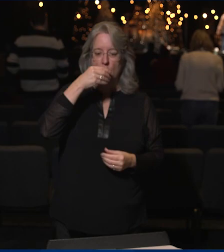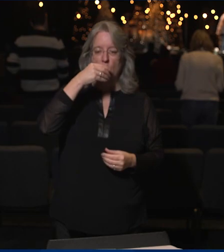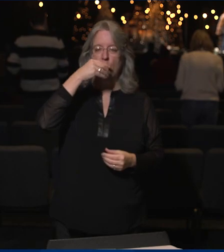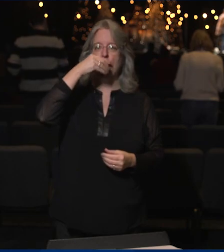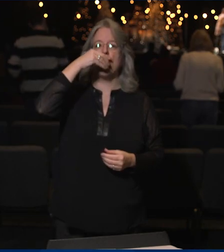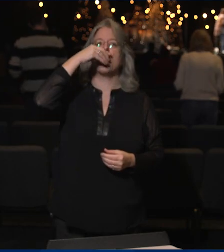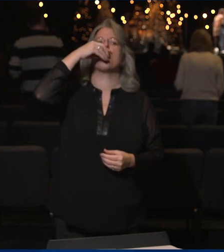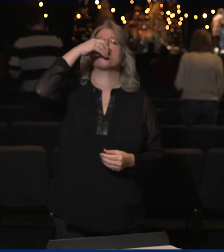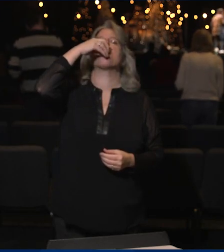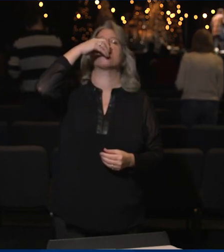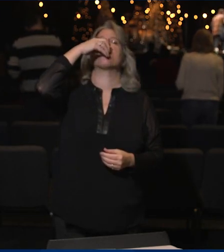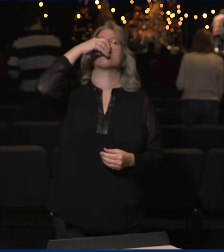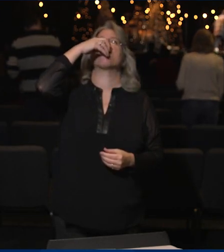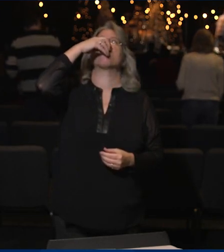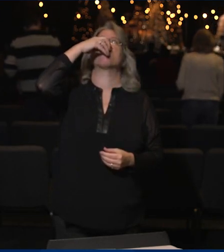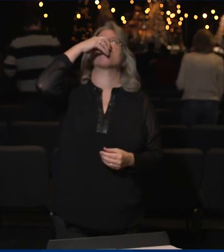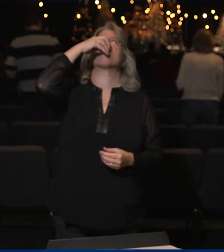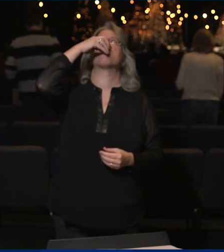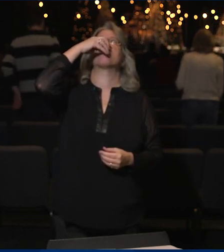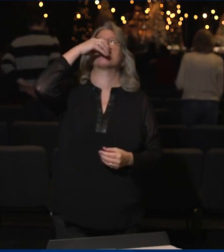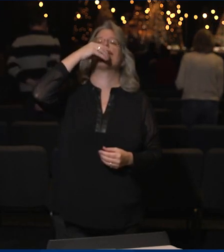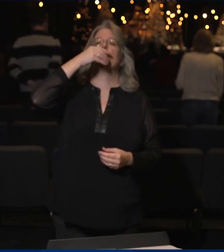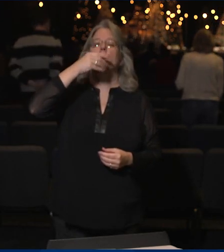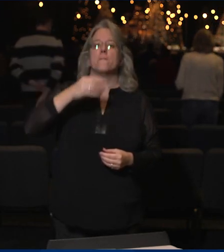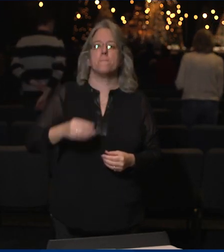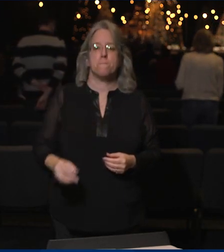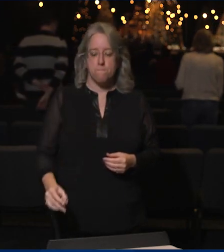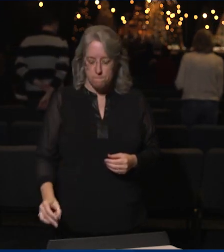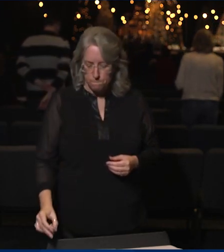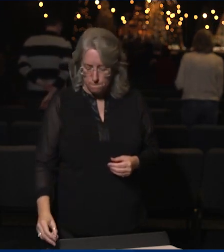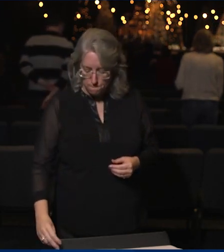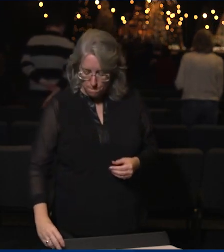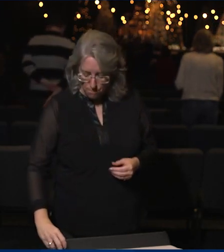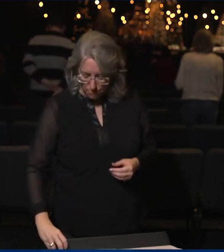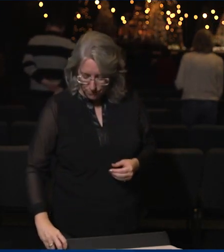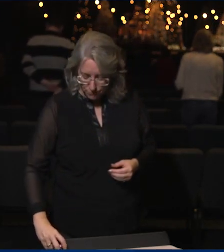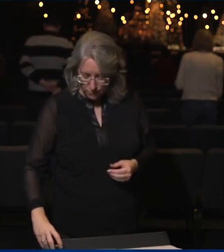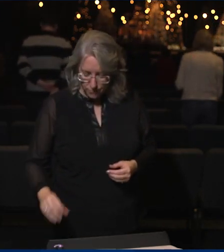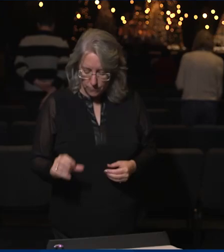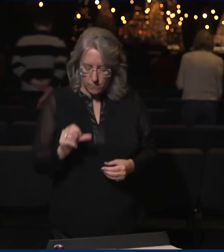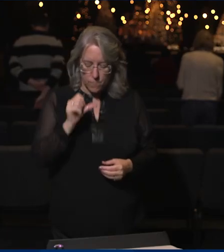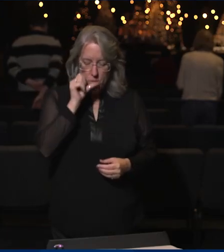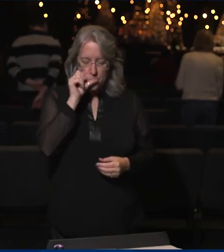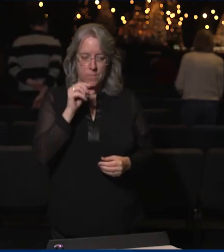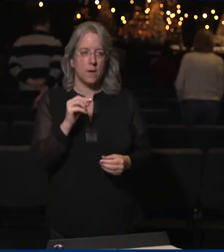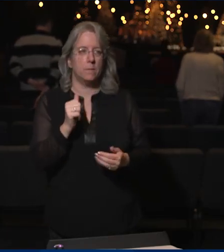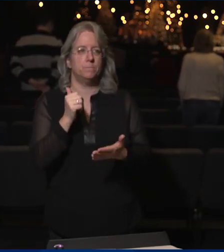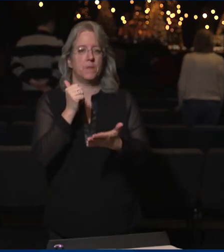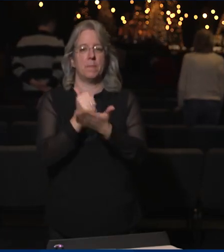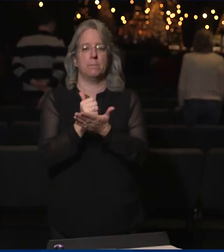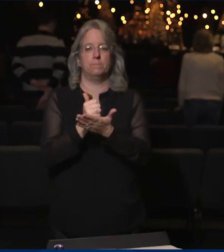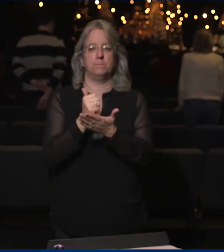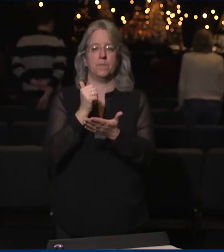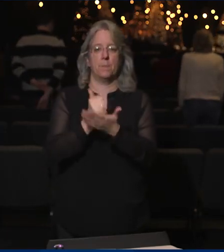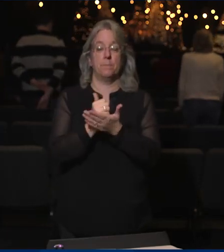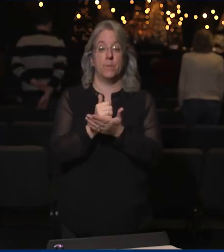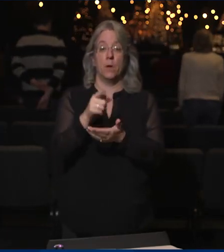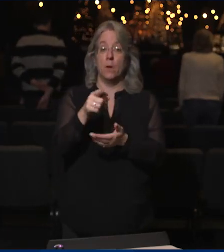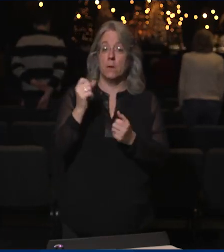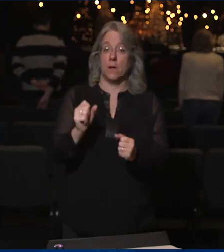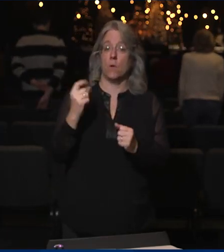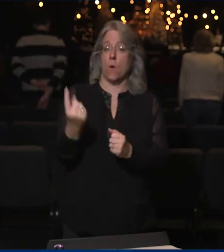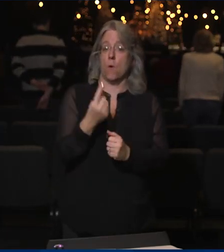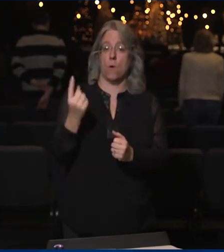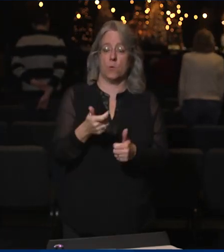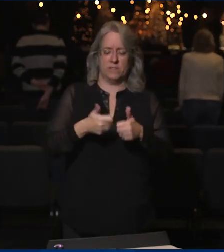Amen. And amen. As a reminder, you could always text the word pray to 98977 to